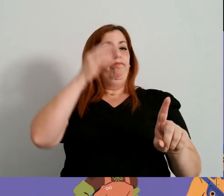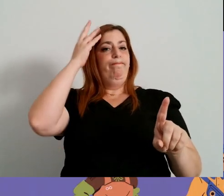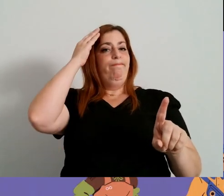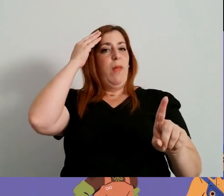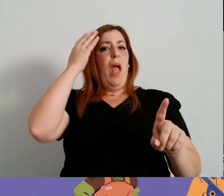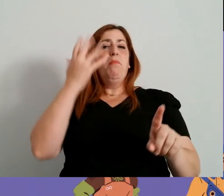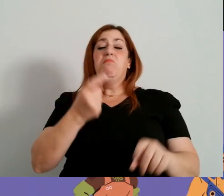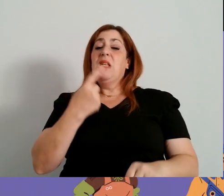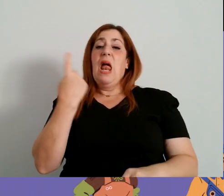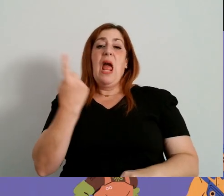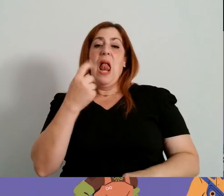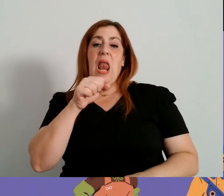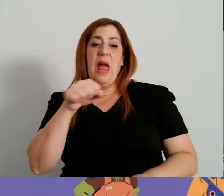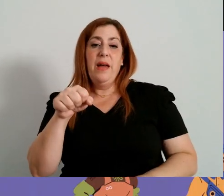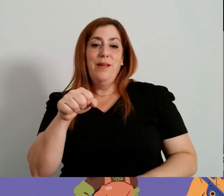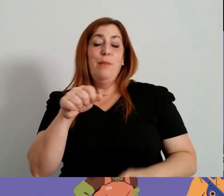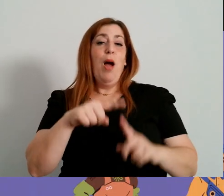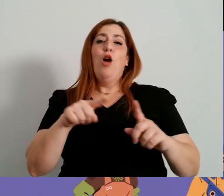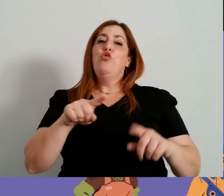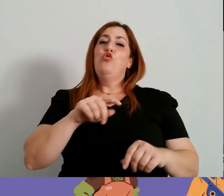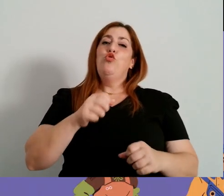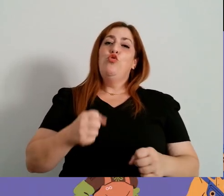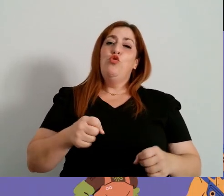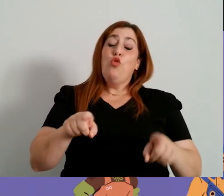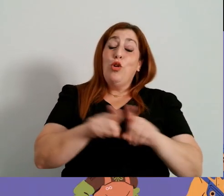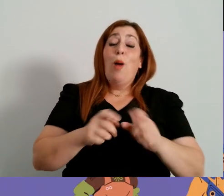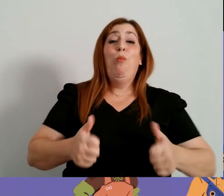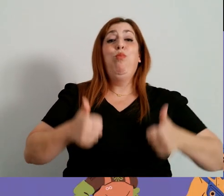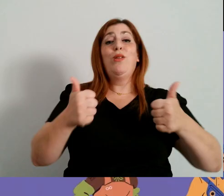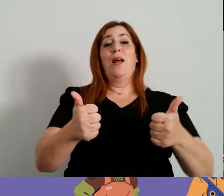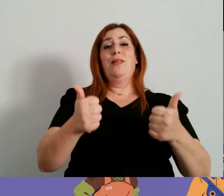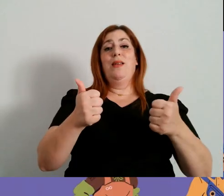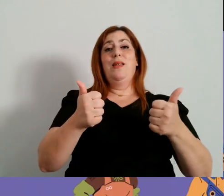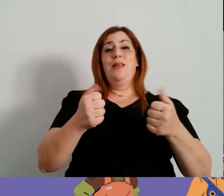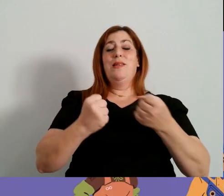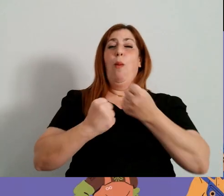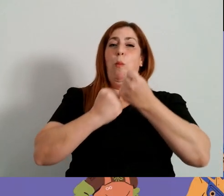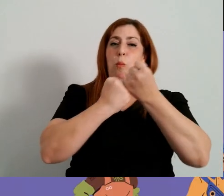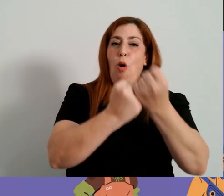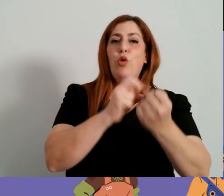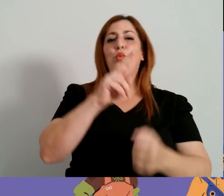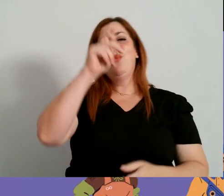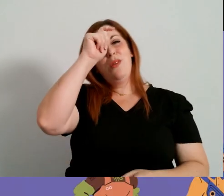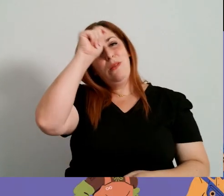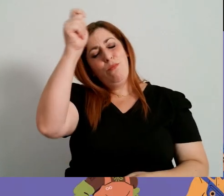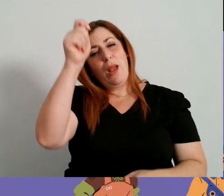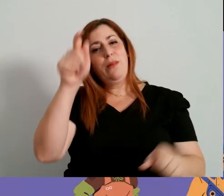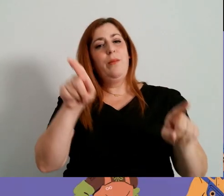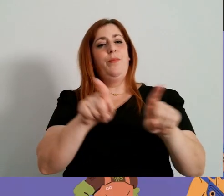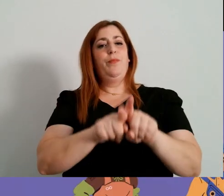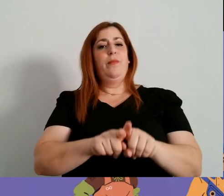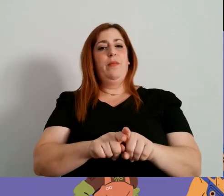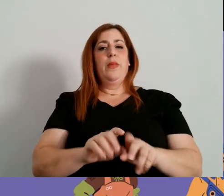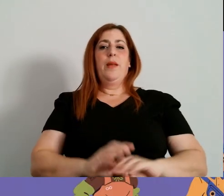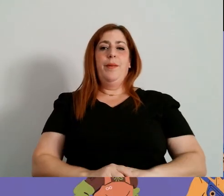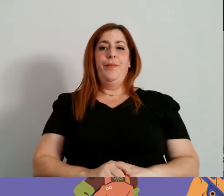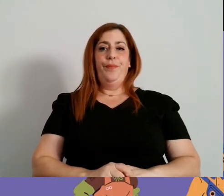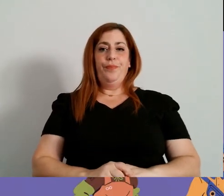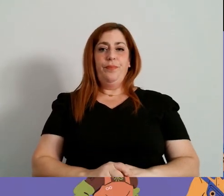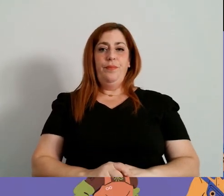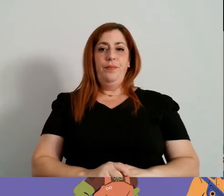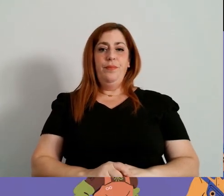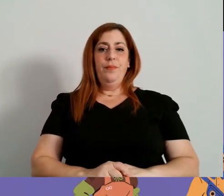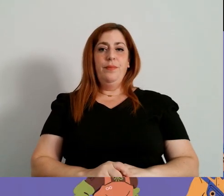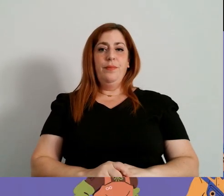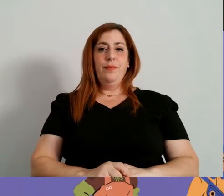they still deserve to be respected and supported for who they are. If you are a person that has said, oh, but you don't